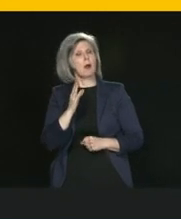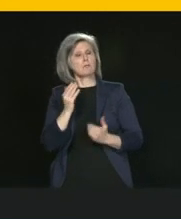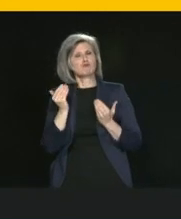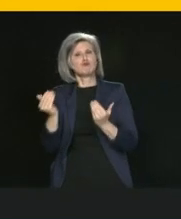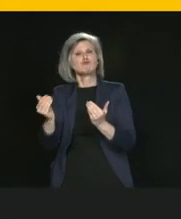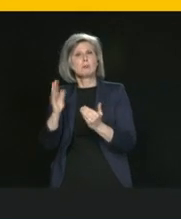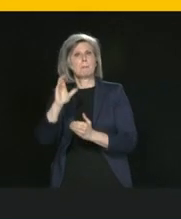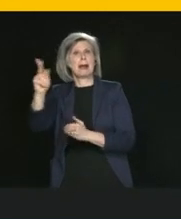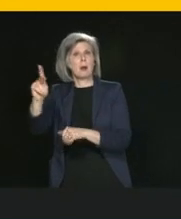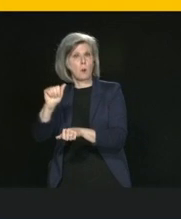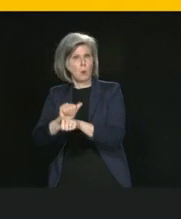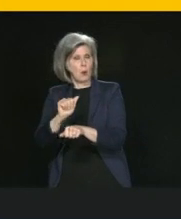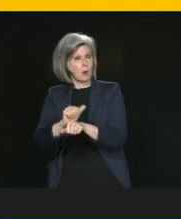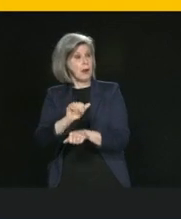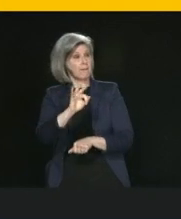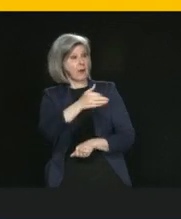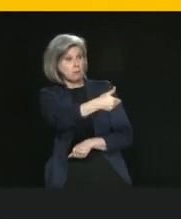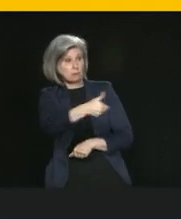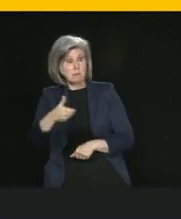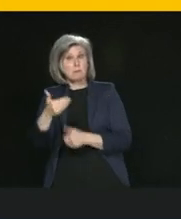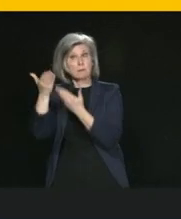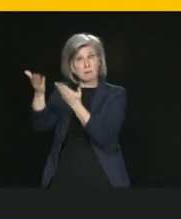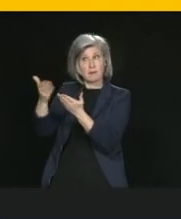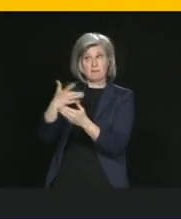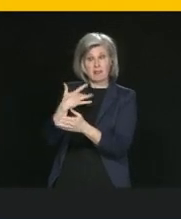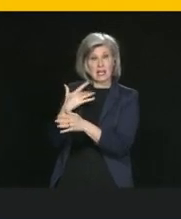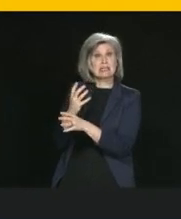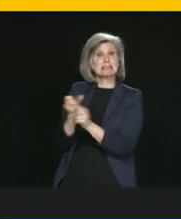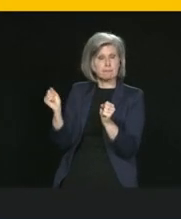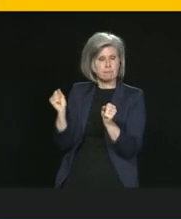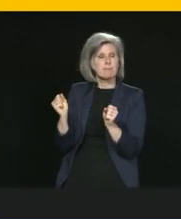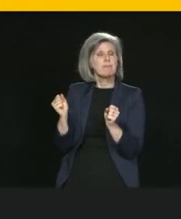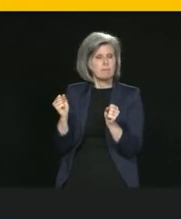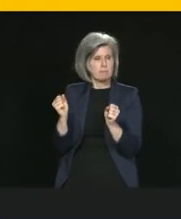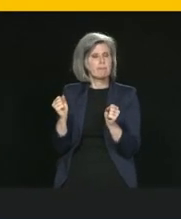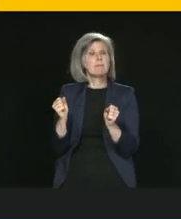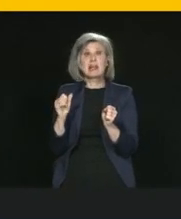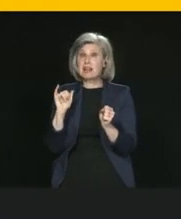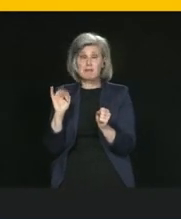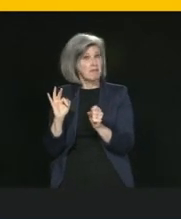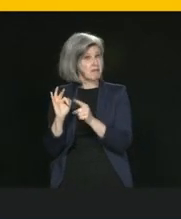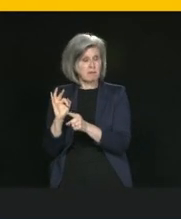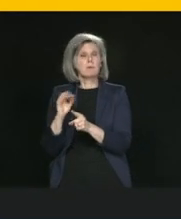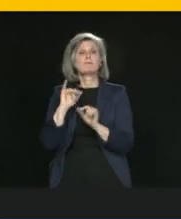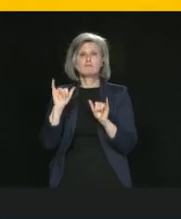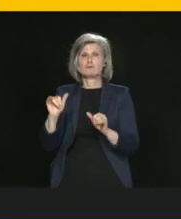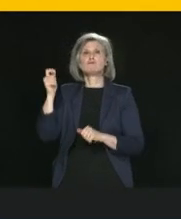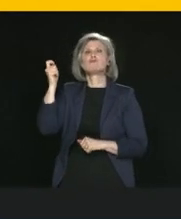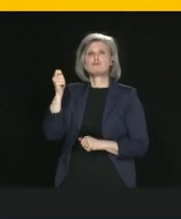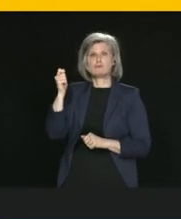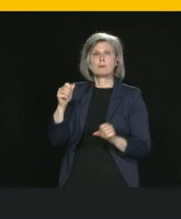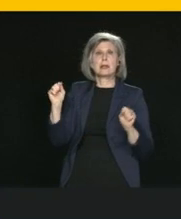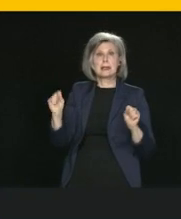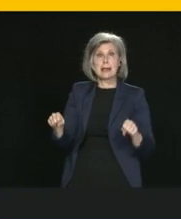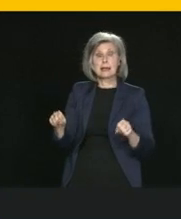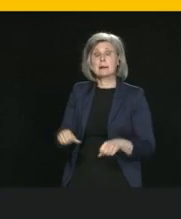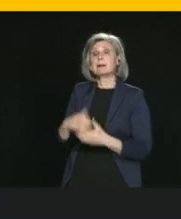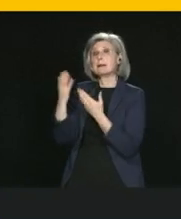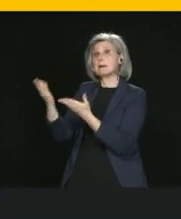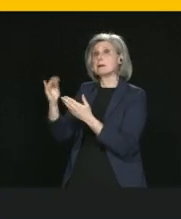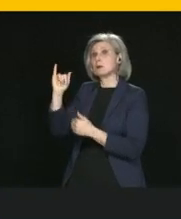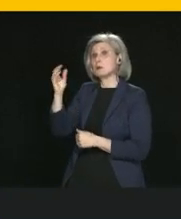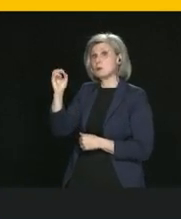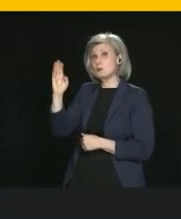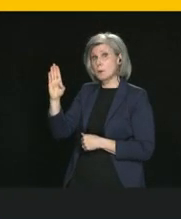the job bank, the Government of Canada's job bank, which will mean that more and more jobs,